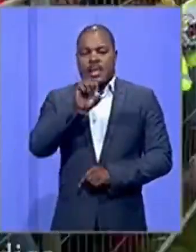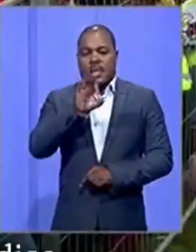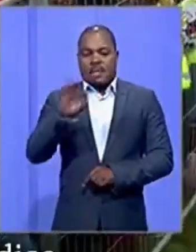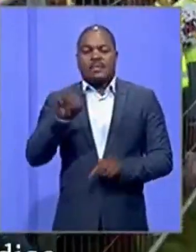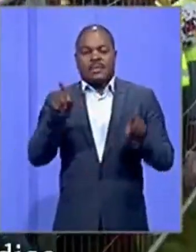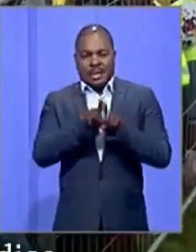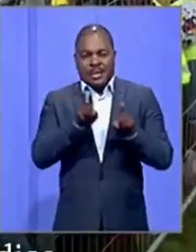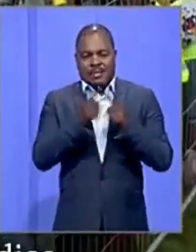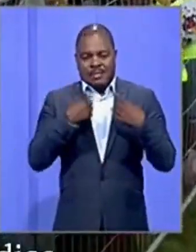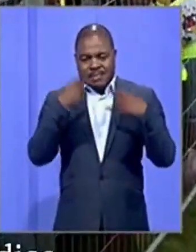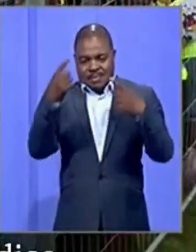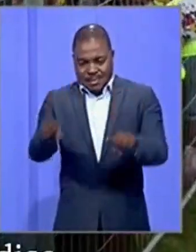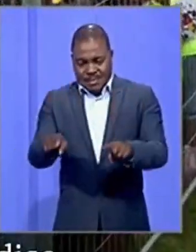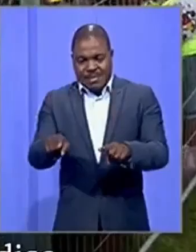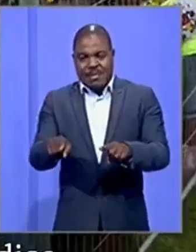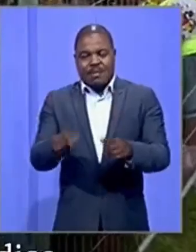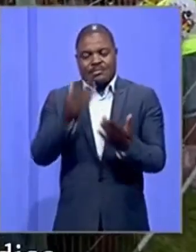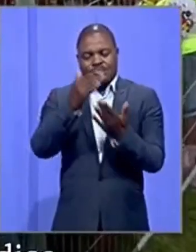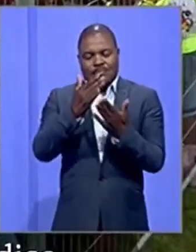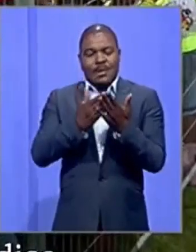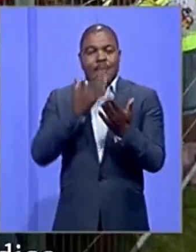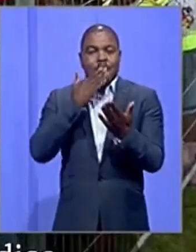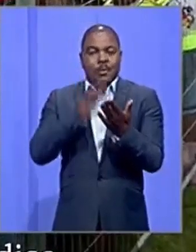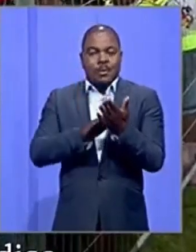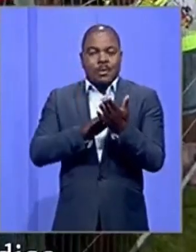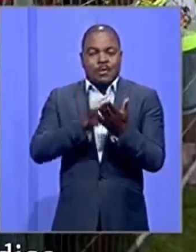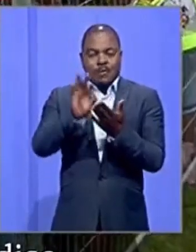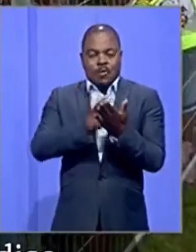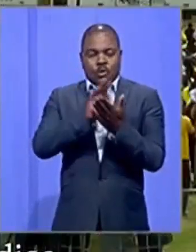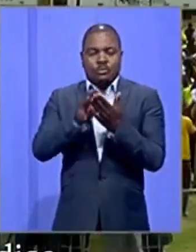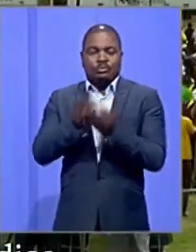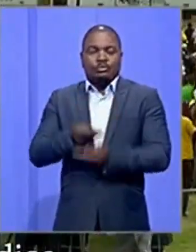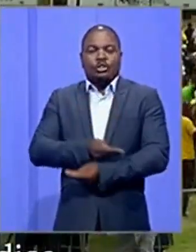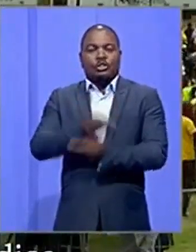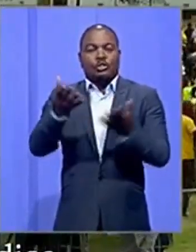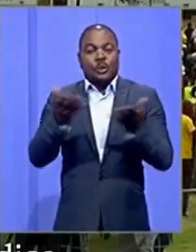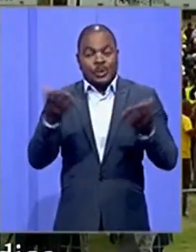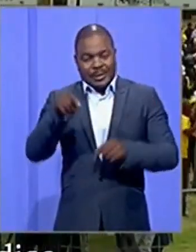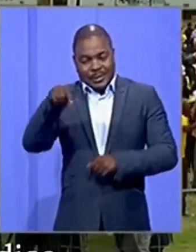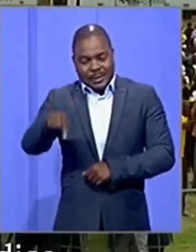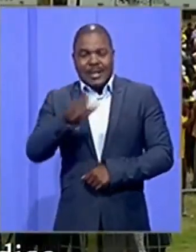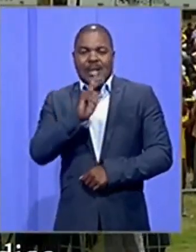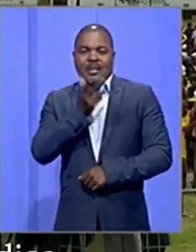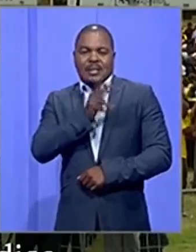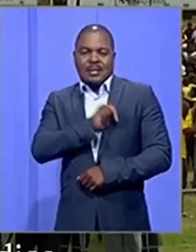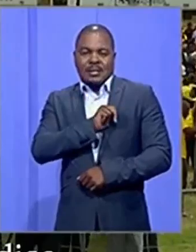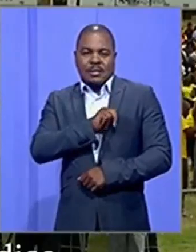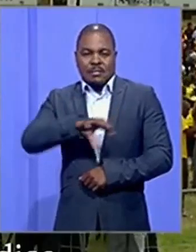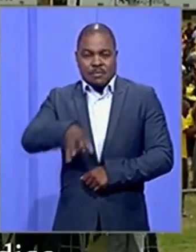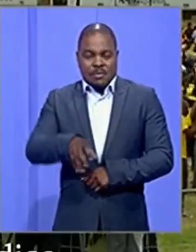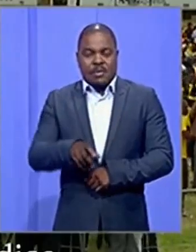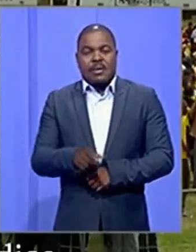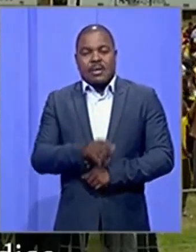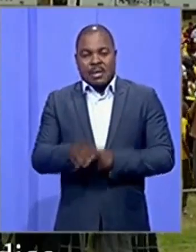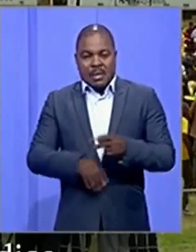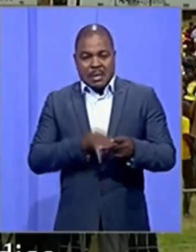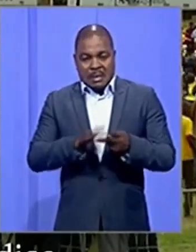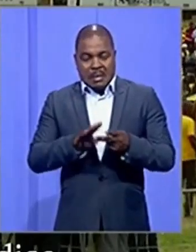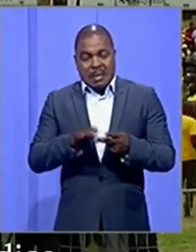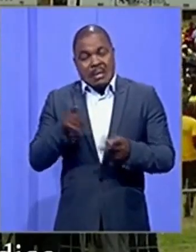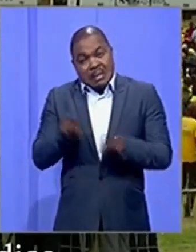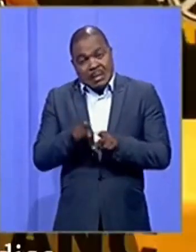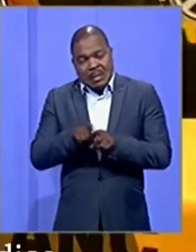ile ya thea yone tokomane ya yone ya dikgetho kwa provinceng ele ya KwaZulu-Natal empa hape le teng ke nahana hore